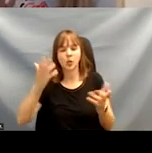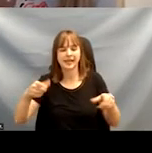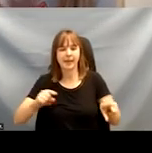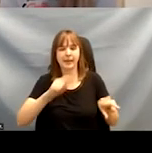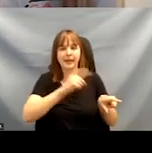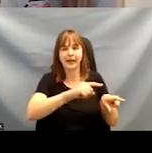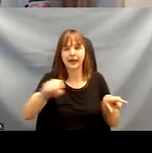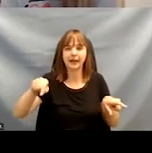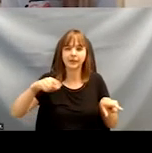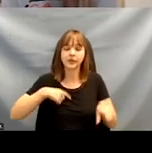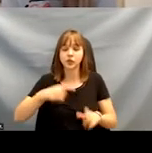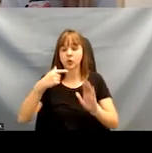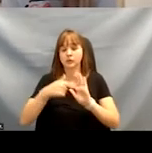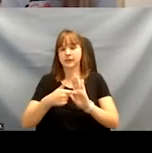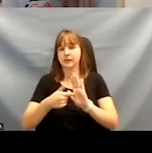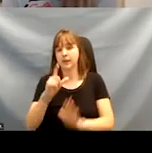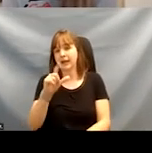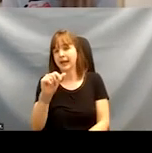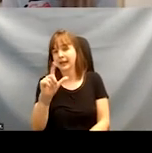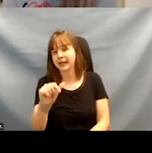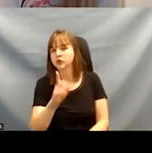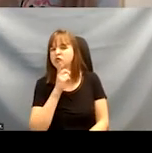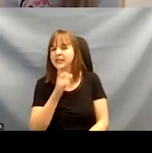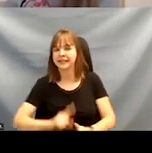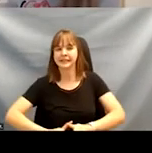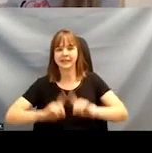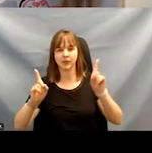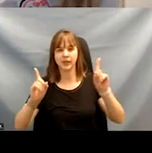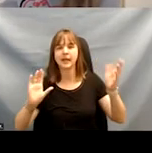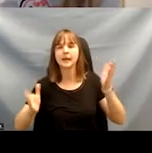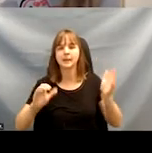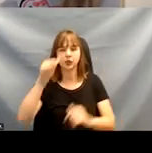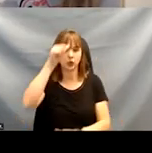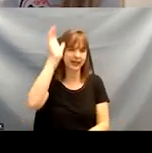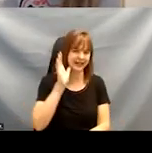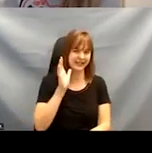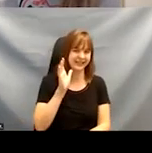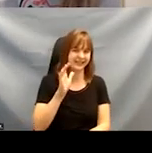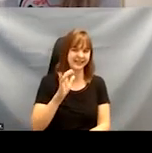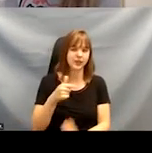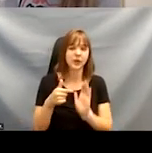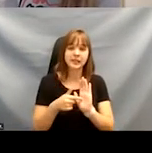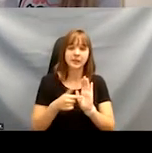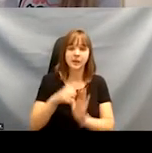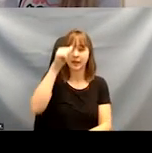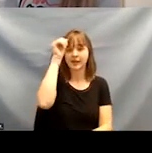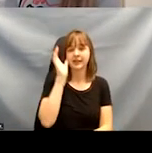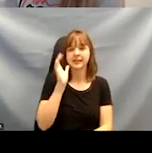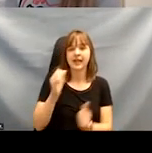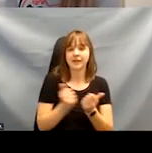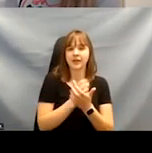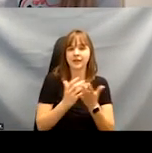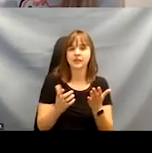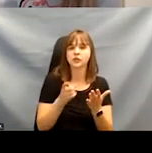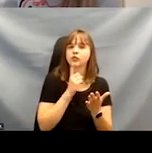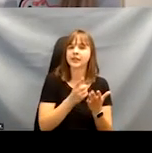way Los Angeles operates is totally different than the way Alaska operates. Alaska, we do so well in